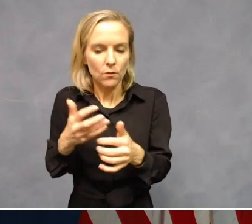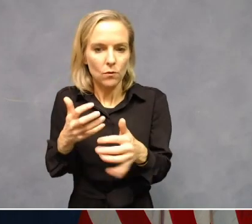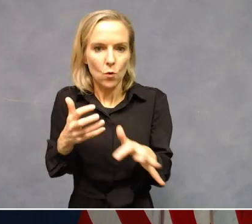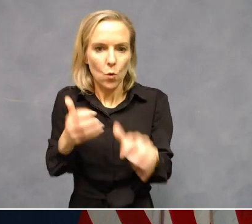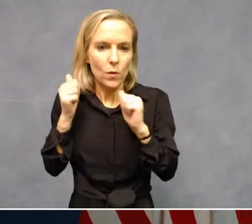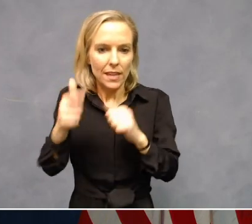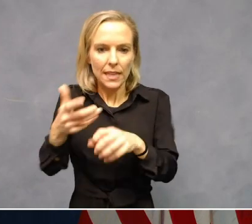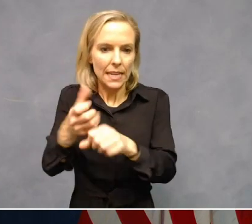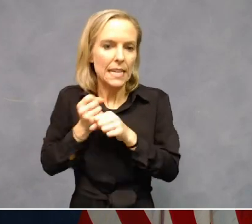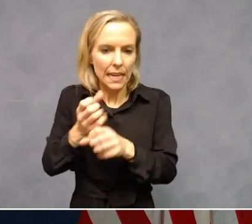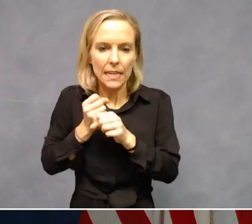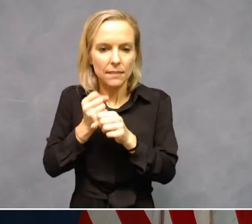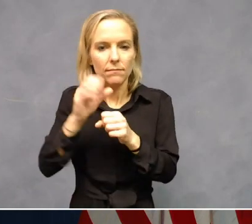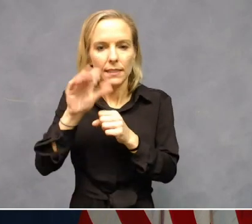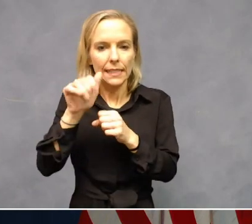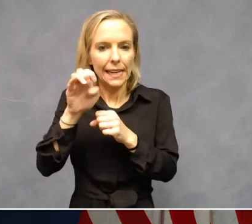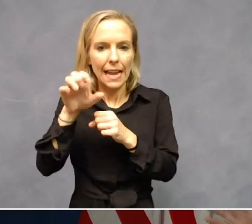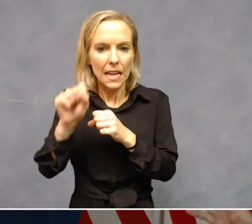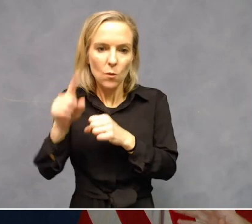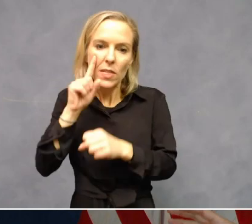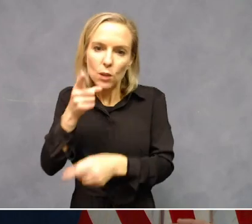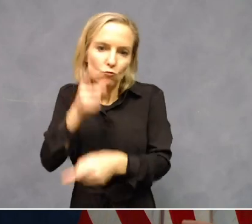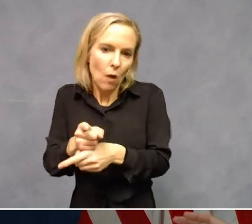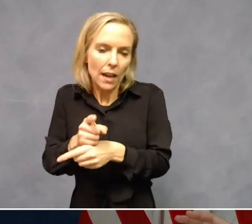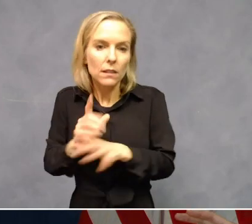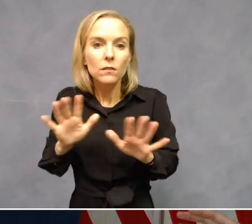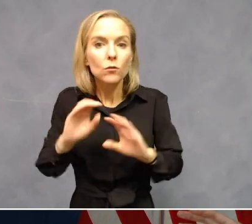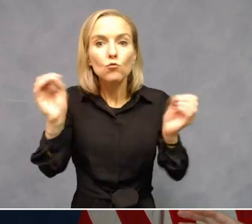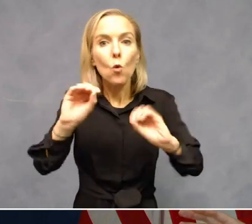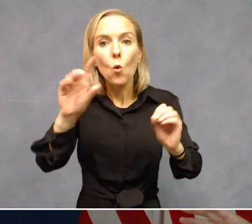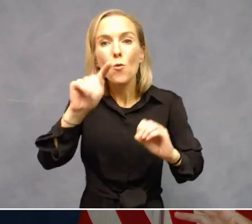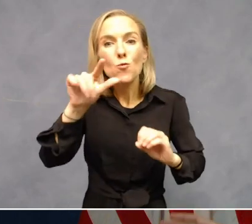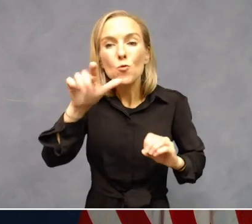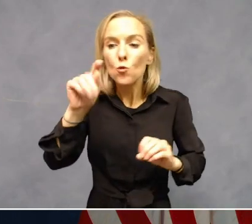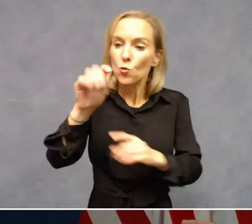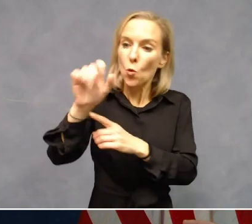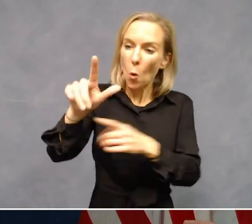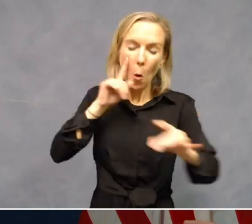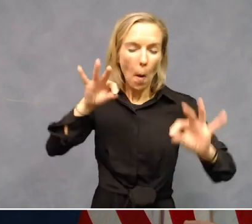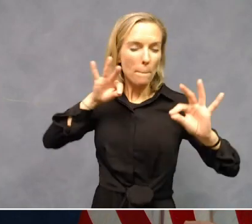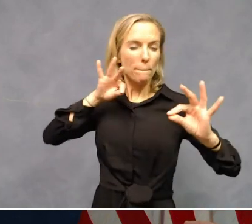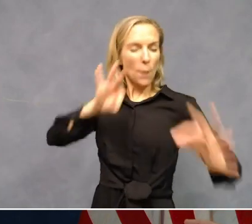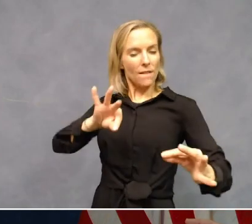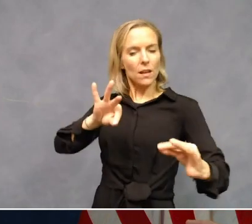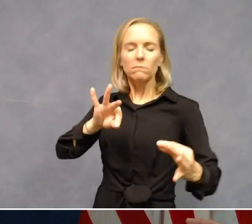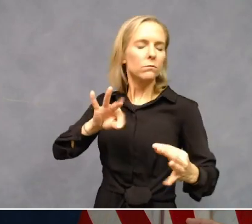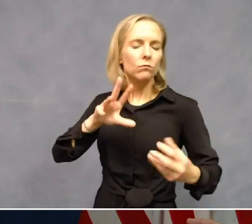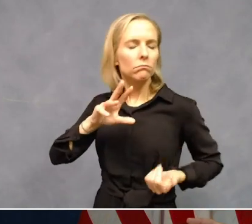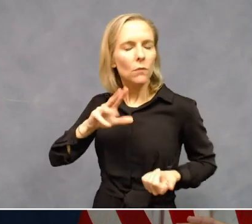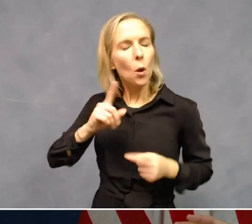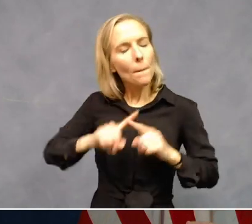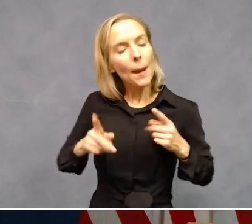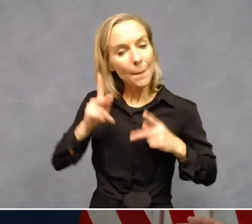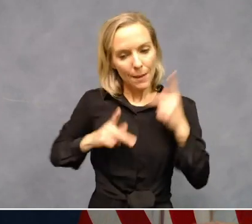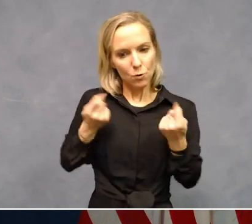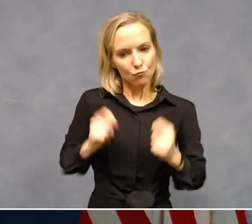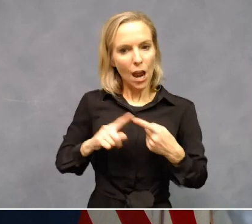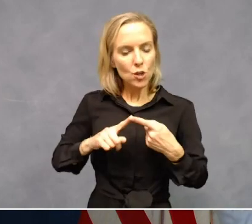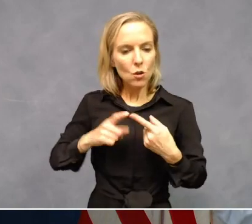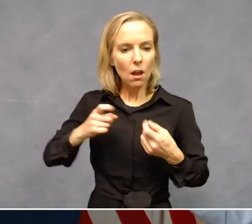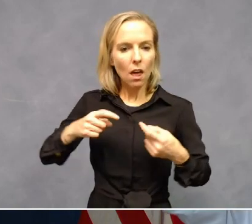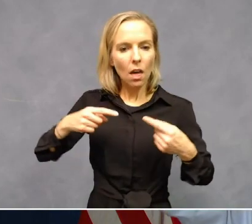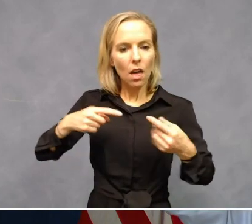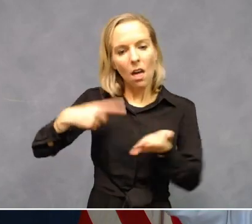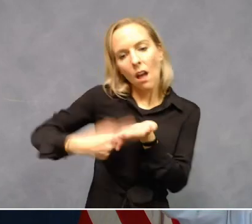in. We believe it's accurate. But no tool is going to be perfect. But here's the problem. If people try to argue around the tool, it's to